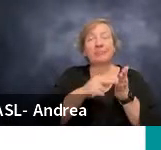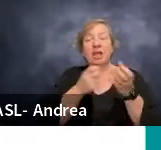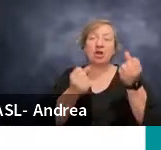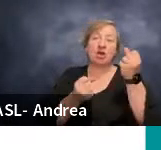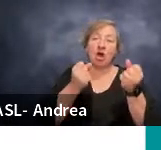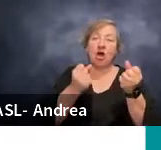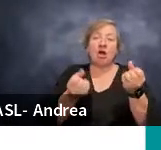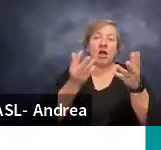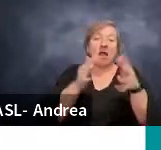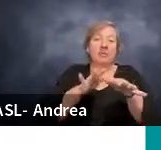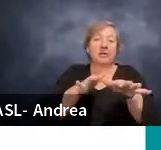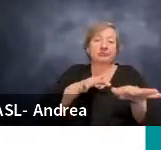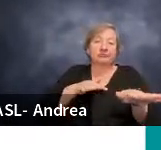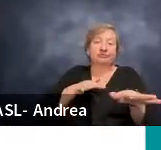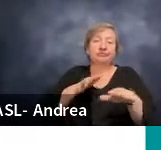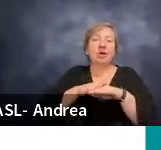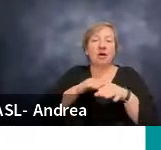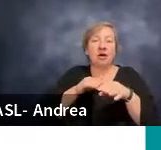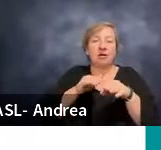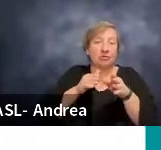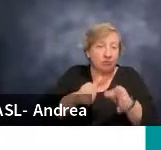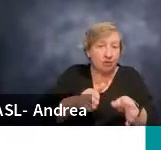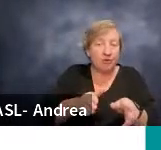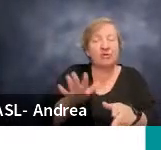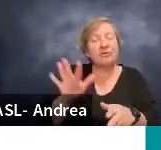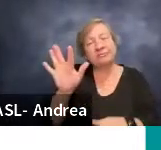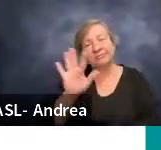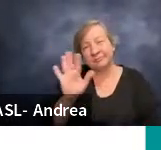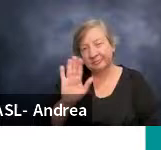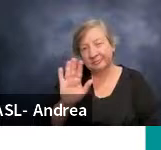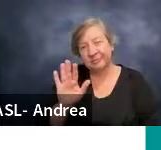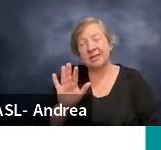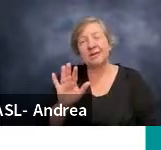on the highway, but it's also about